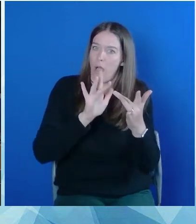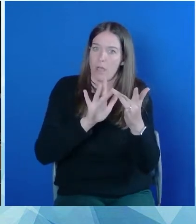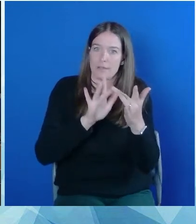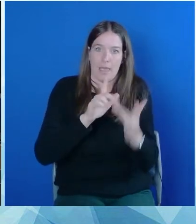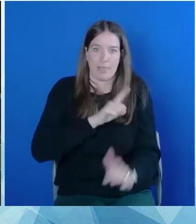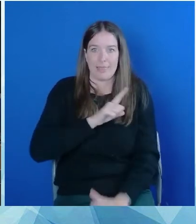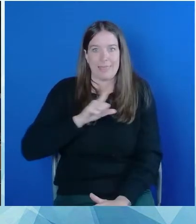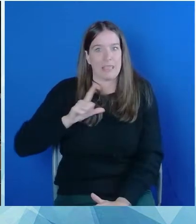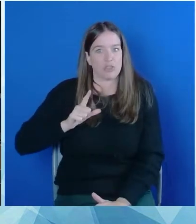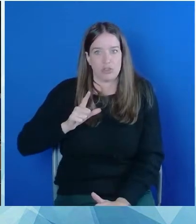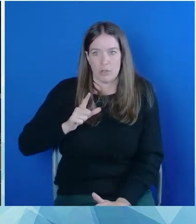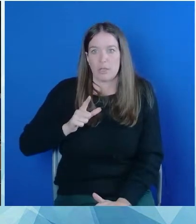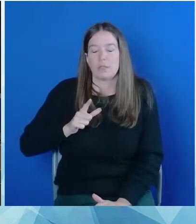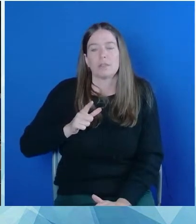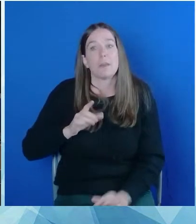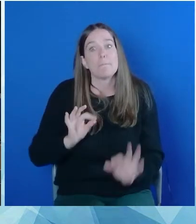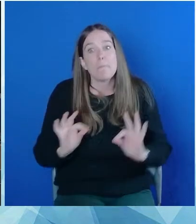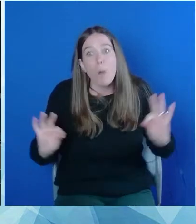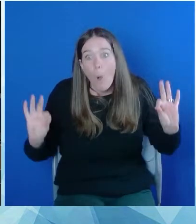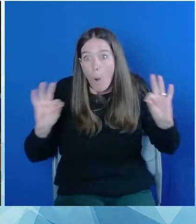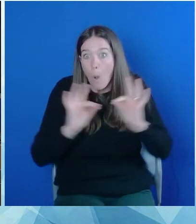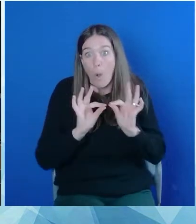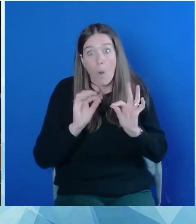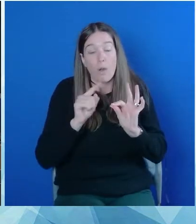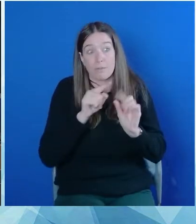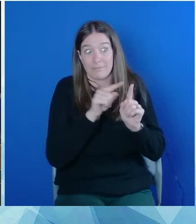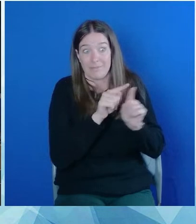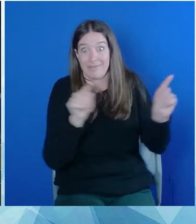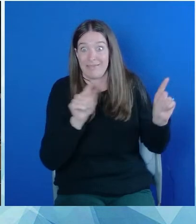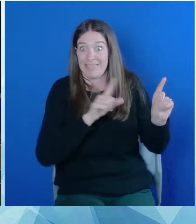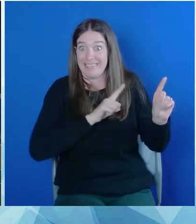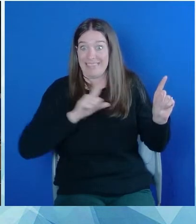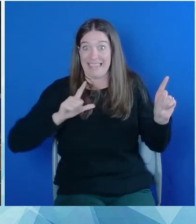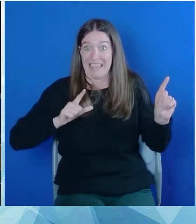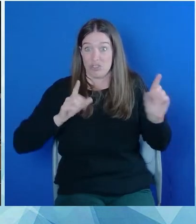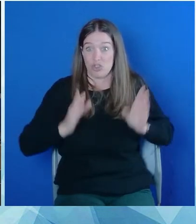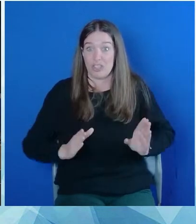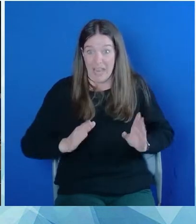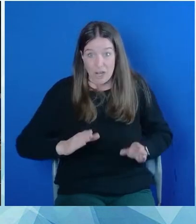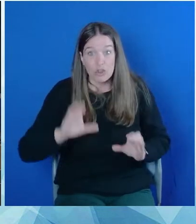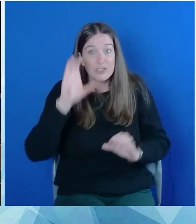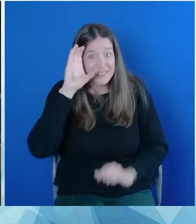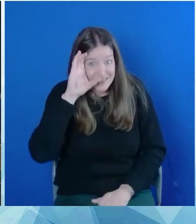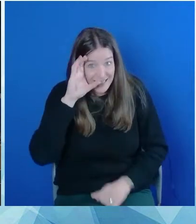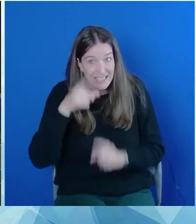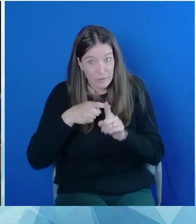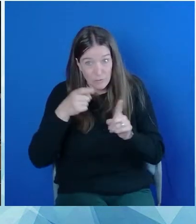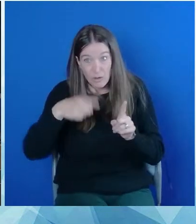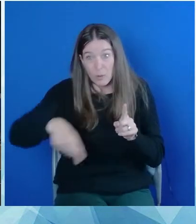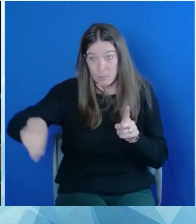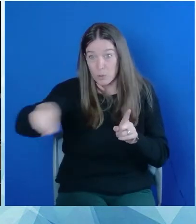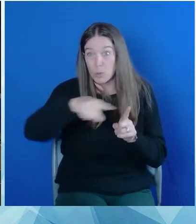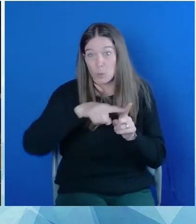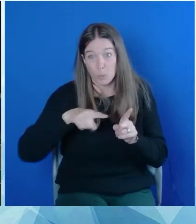this as well. And, hold on. I know that I